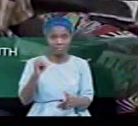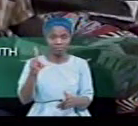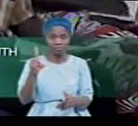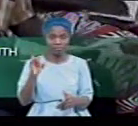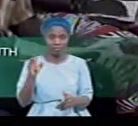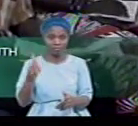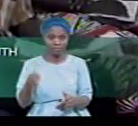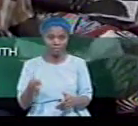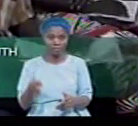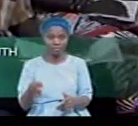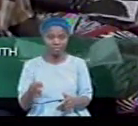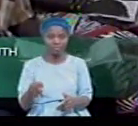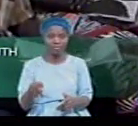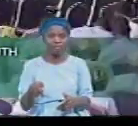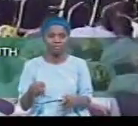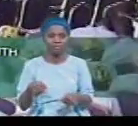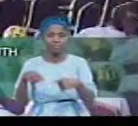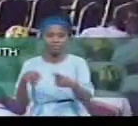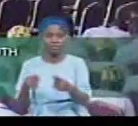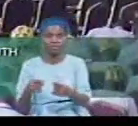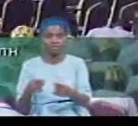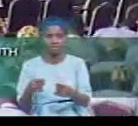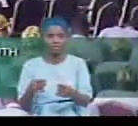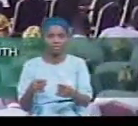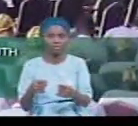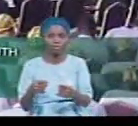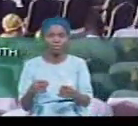deacons, meant to serve food to